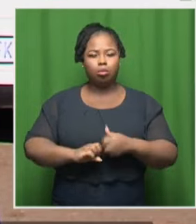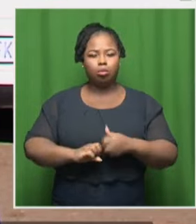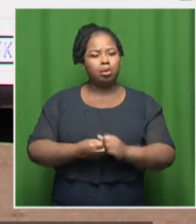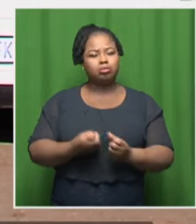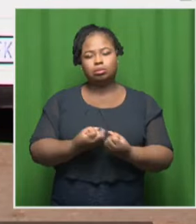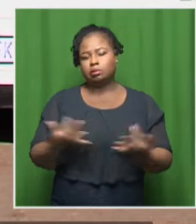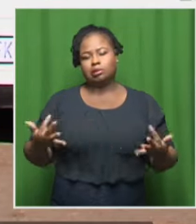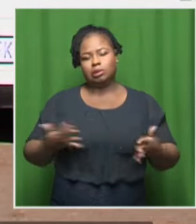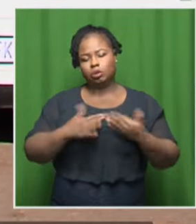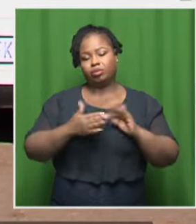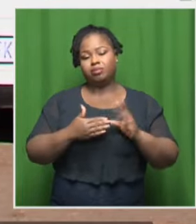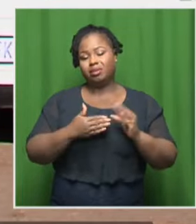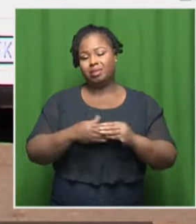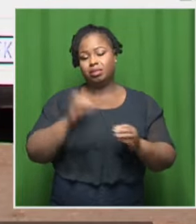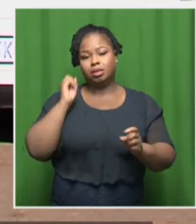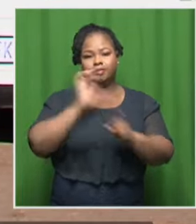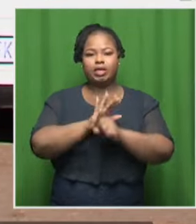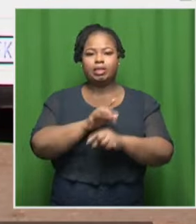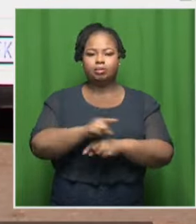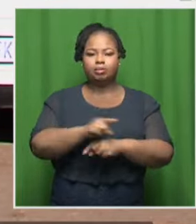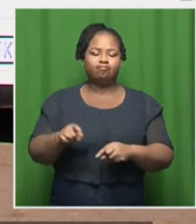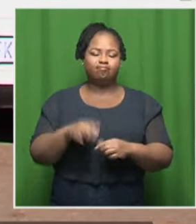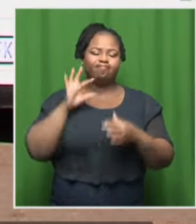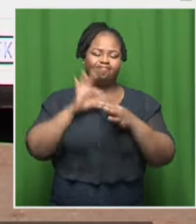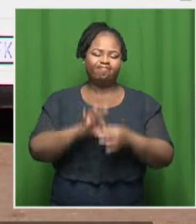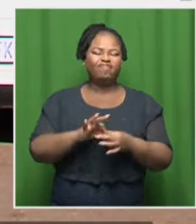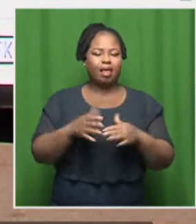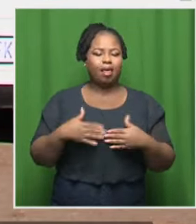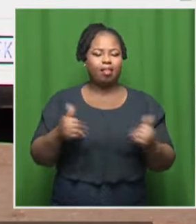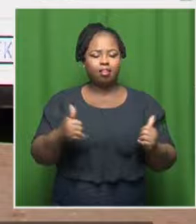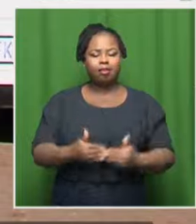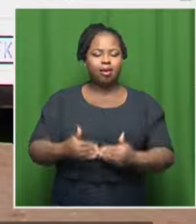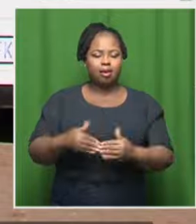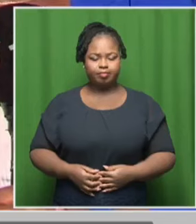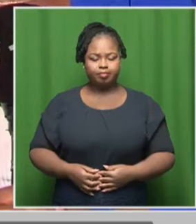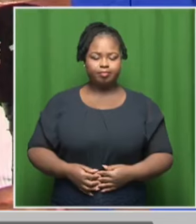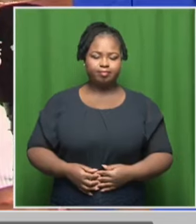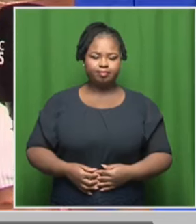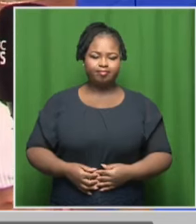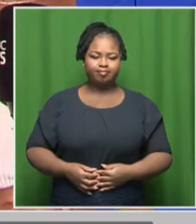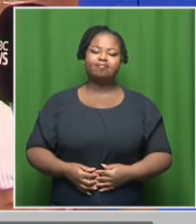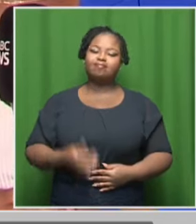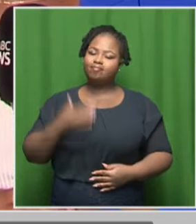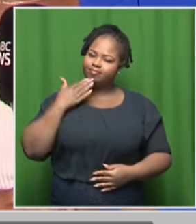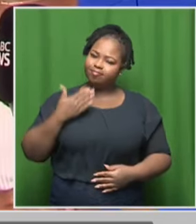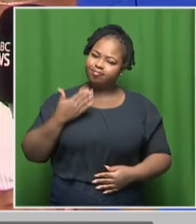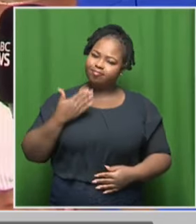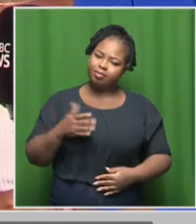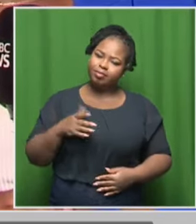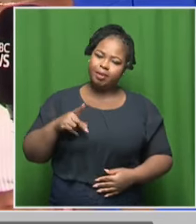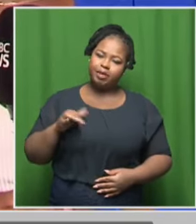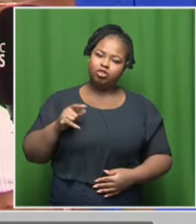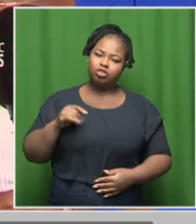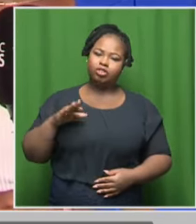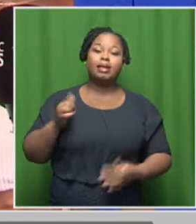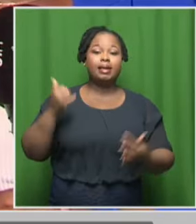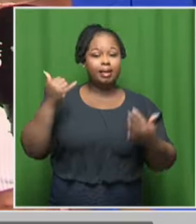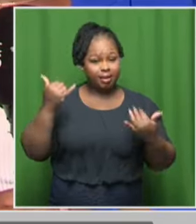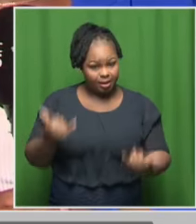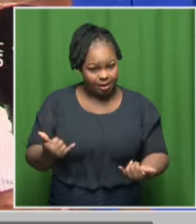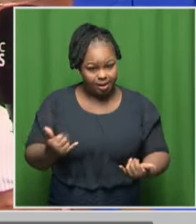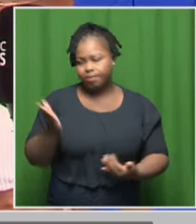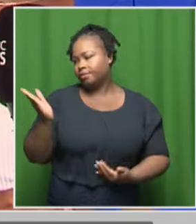the communities directly linked to, of course, the state of health care in the province. Right, thanks very much, Patricia. Let's now cross